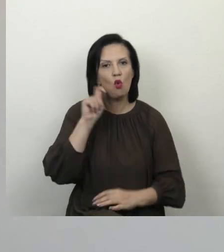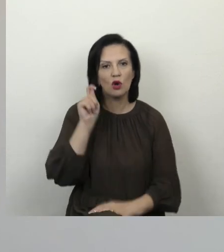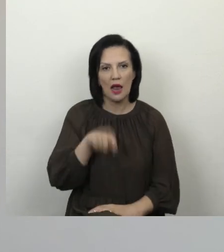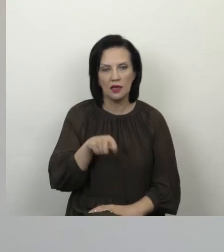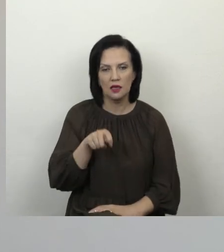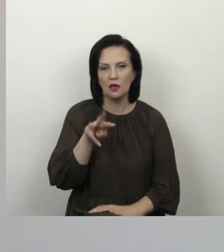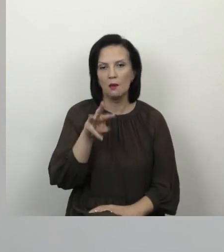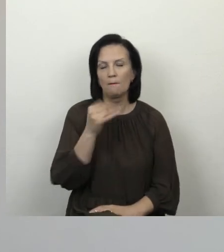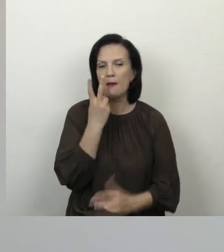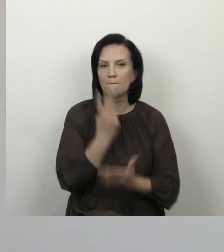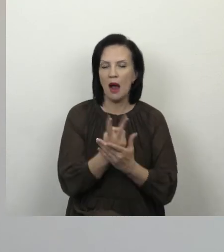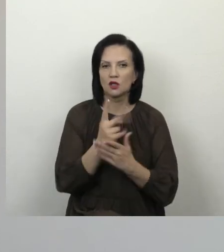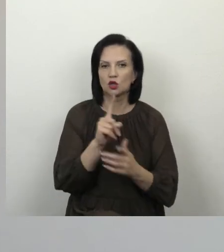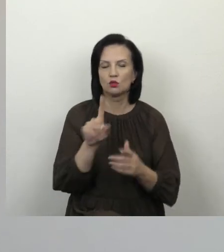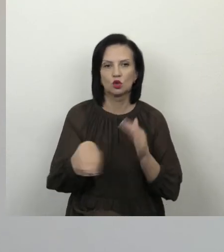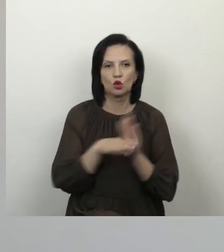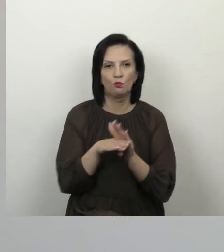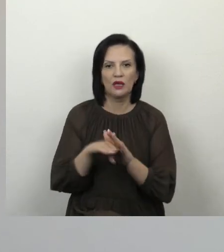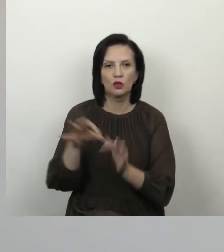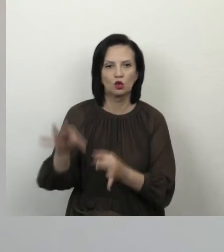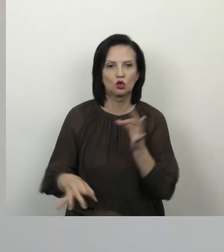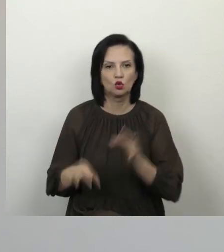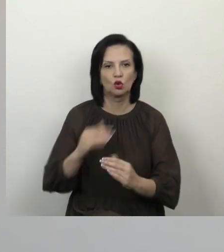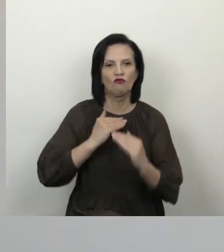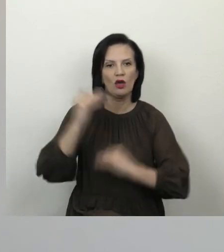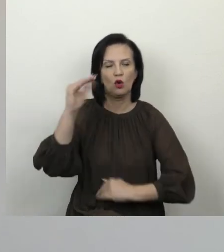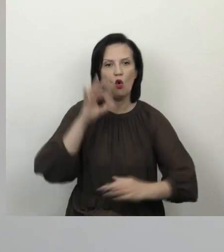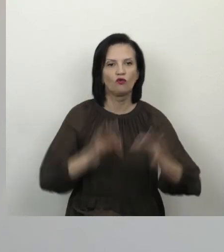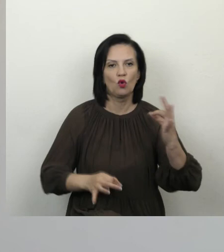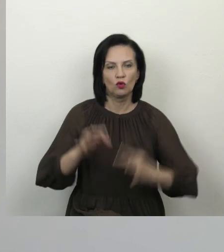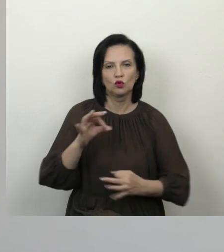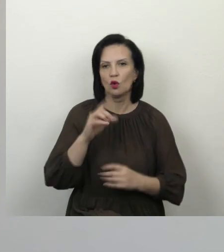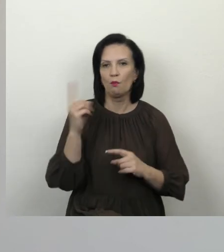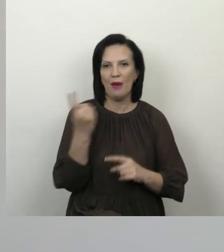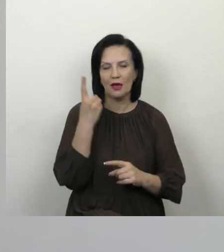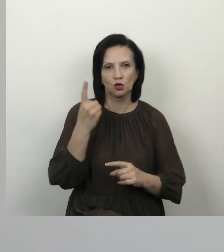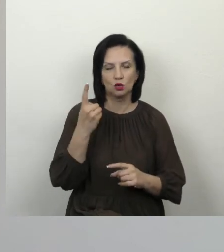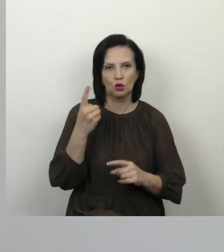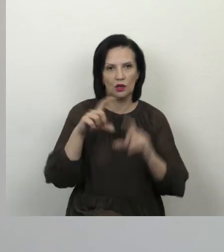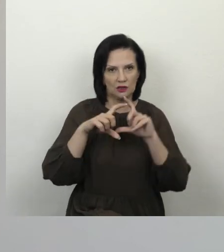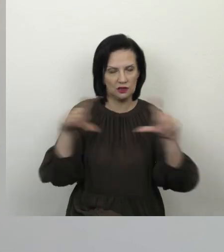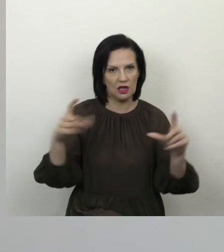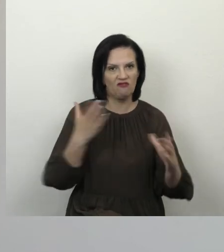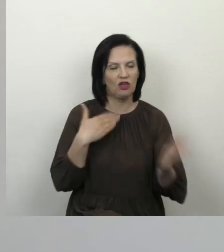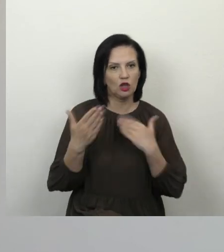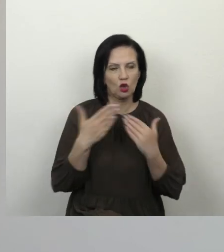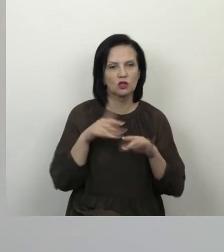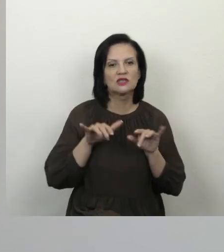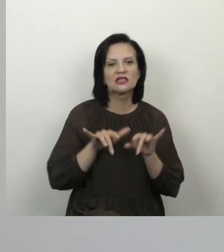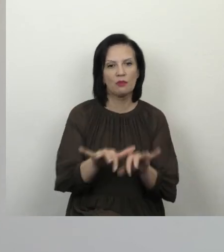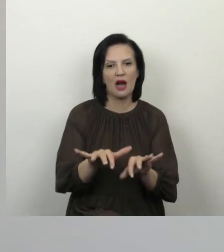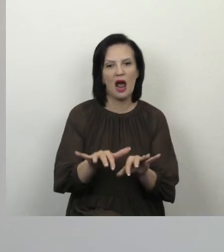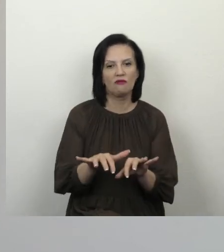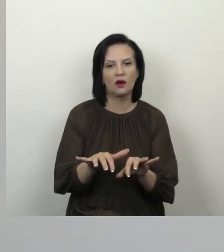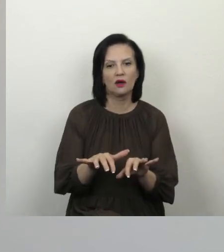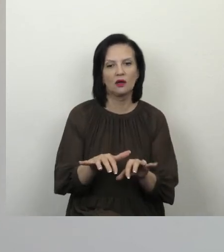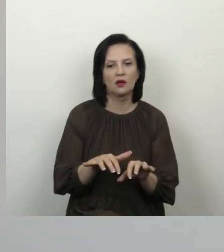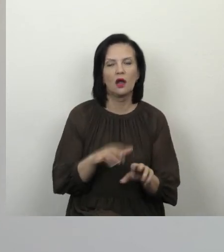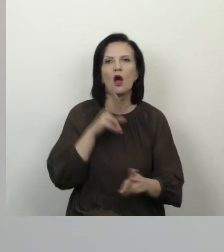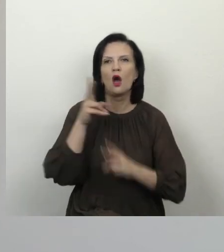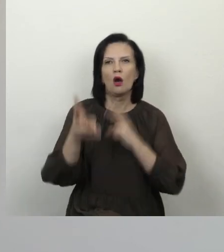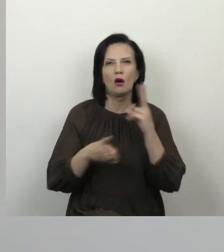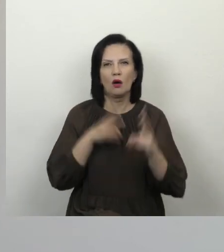in Ukraine, we would see that the jurisdiction of the Supreme Court as the first instance court includes